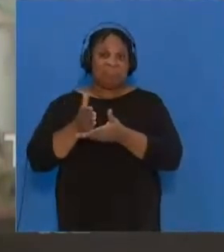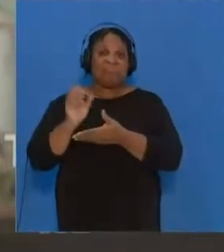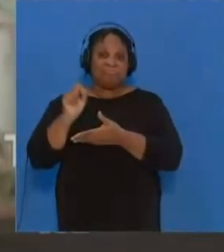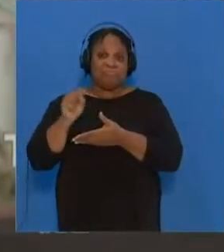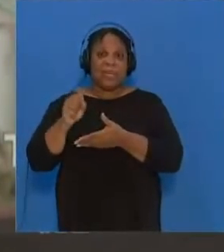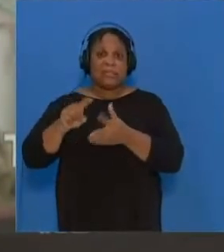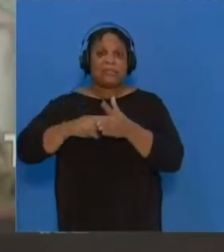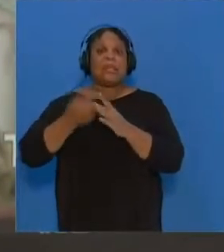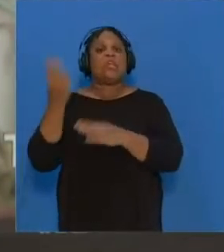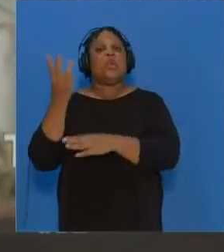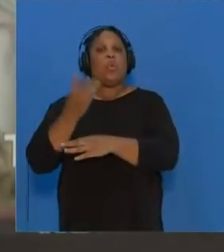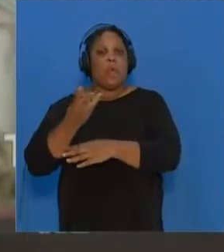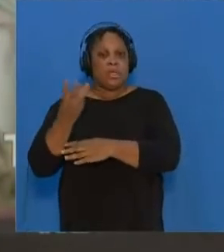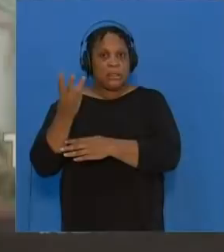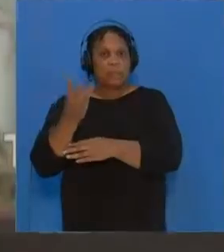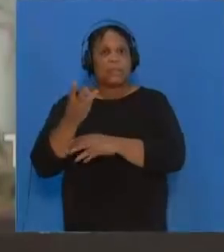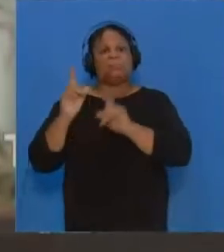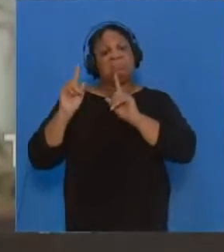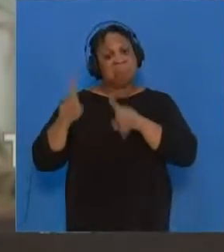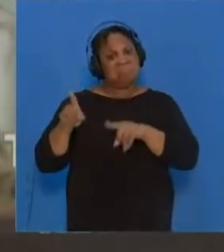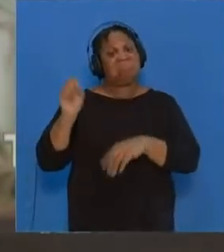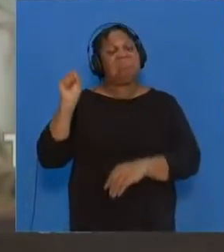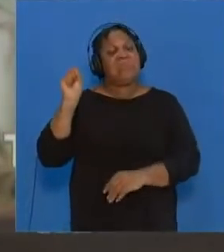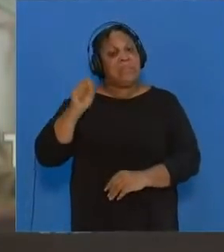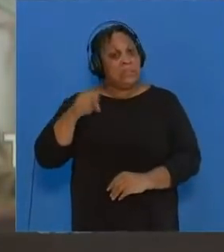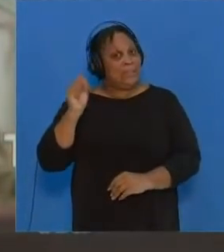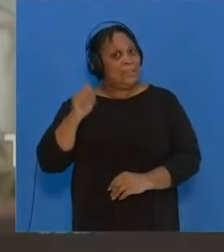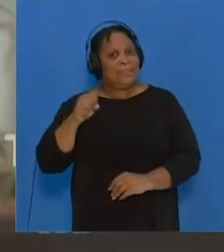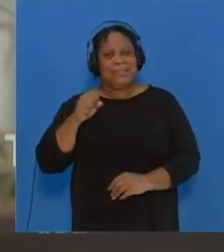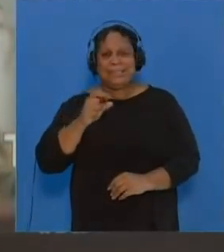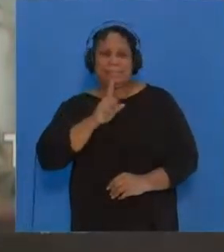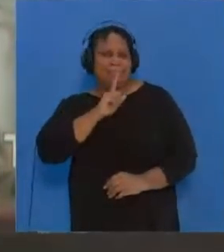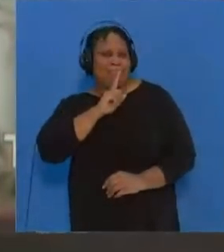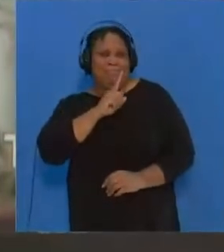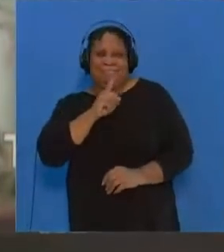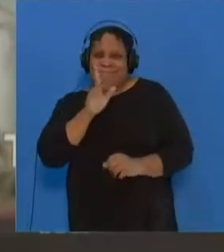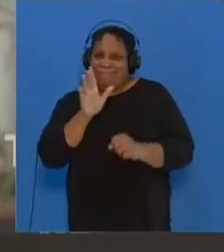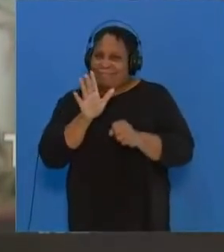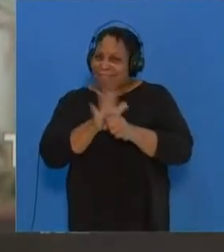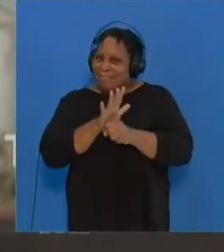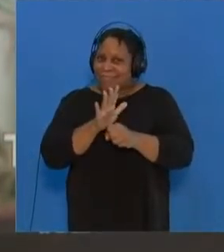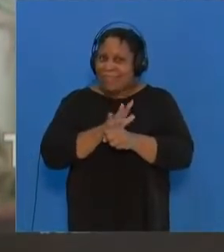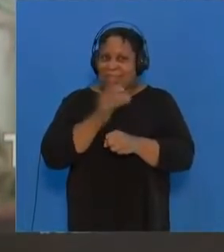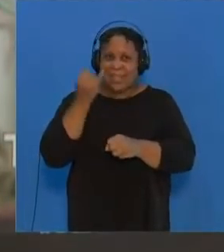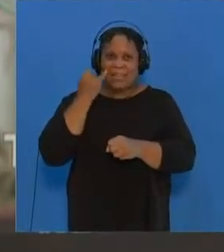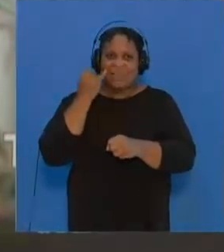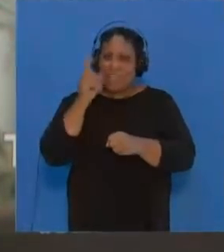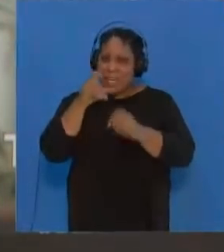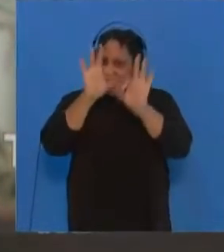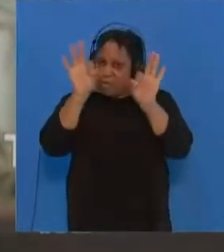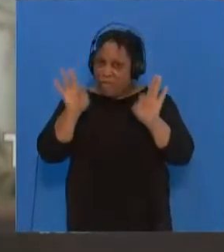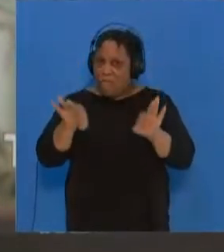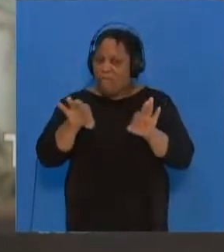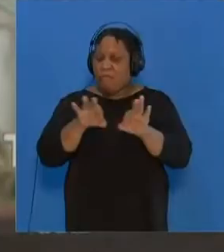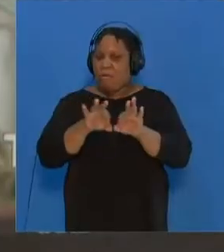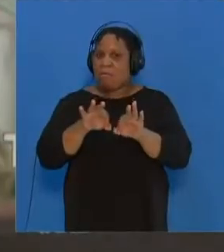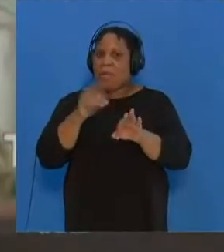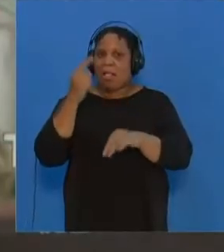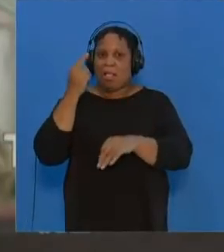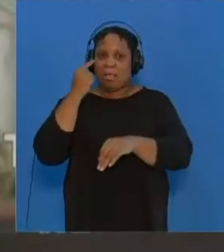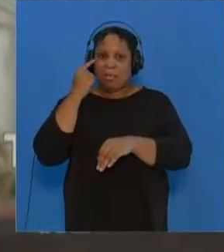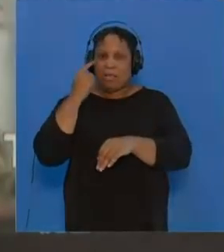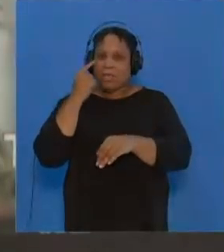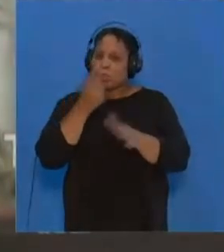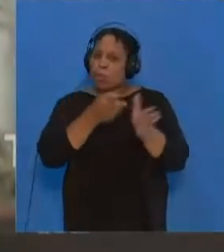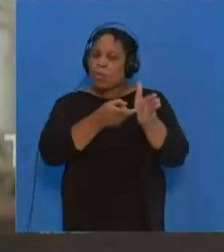on Wednesday. I would say that the answer is yes. I'm not entirely certain that they require a form, however. I think it is